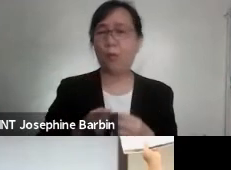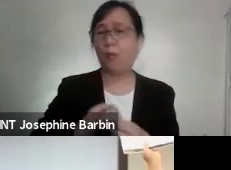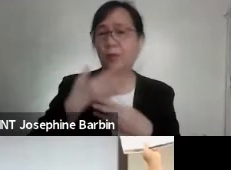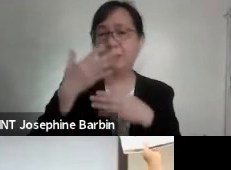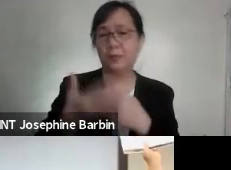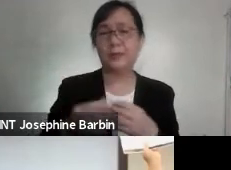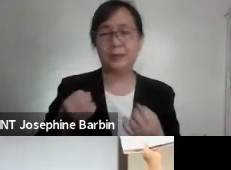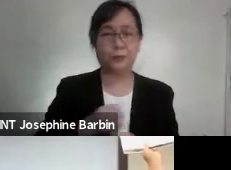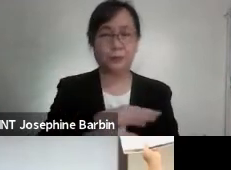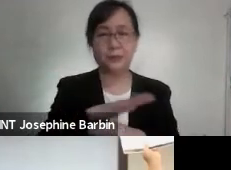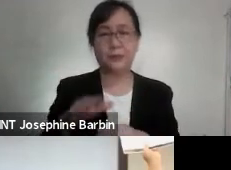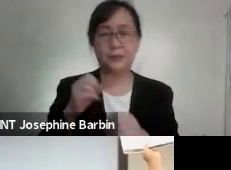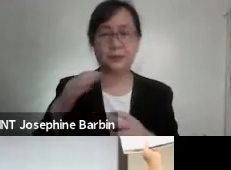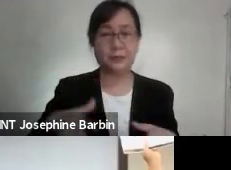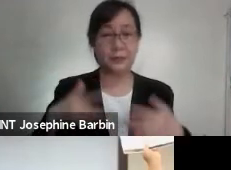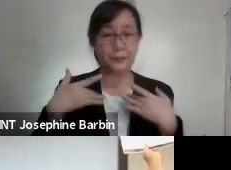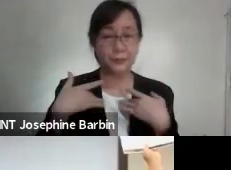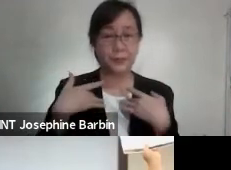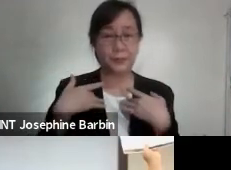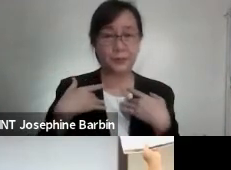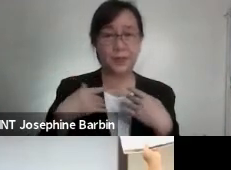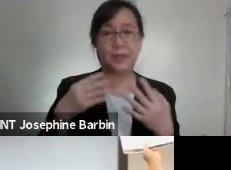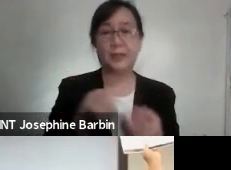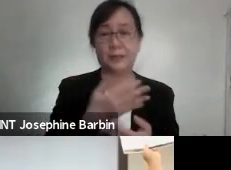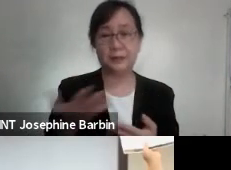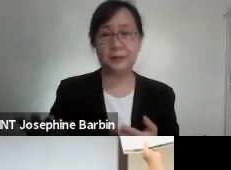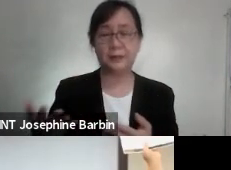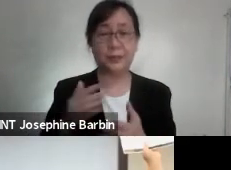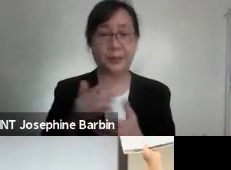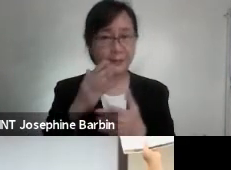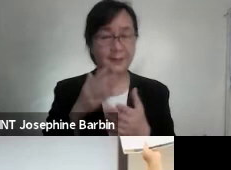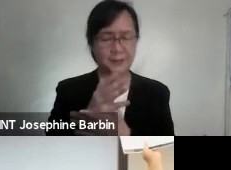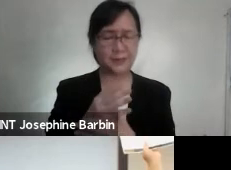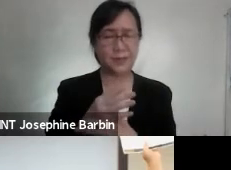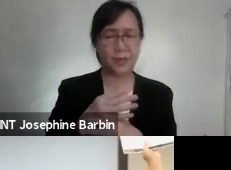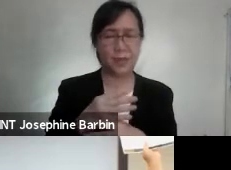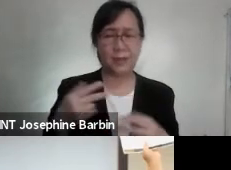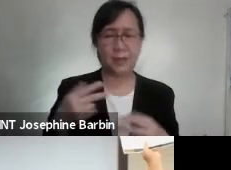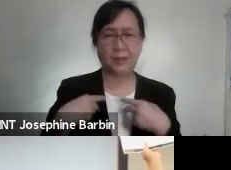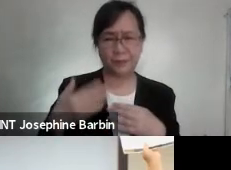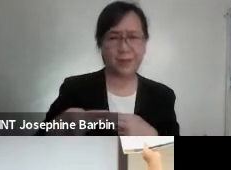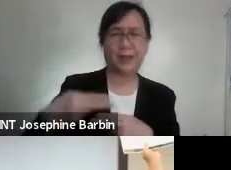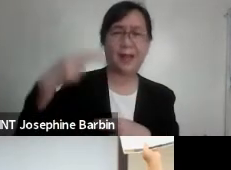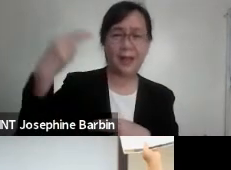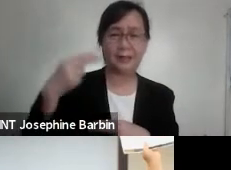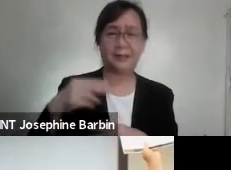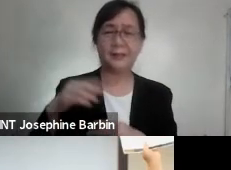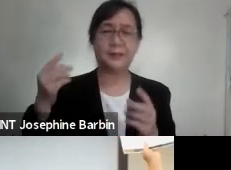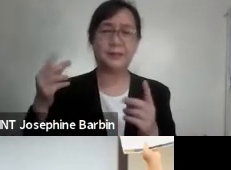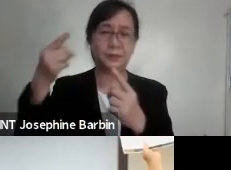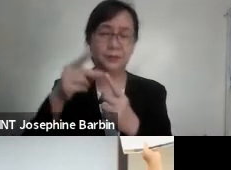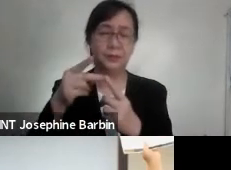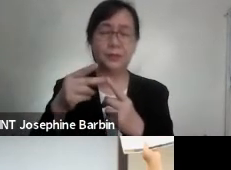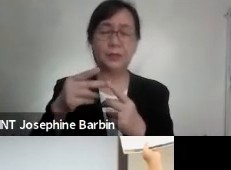influence on their lives, on their prospects, and on their rights. And they have very high aspirations for the ways that the digital can help to support